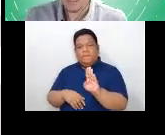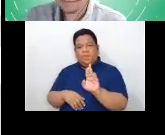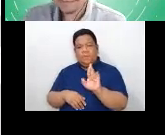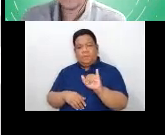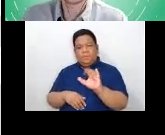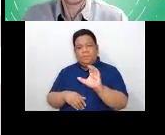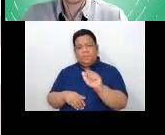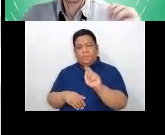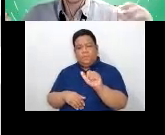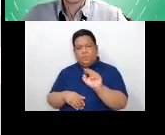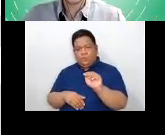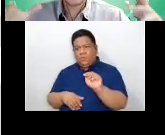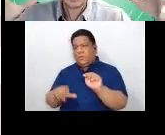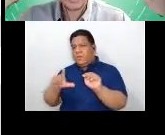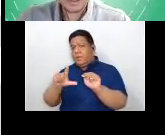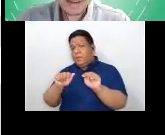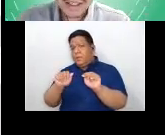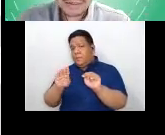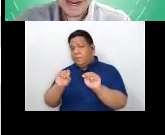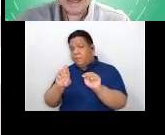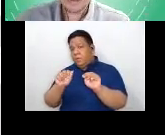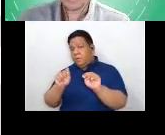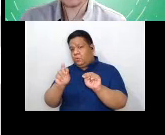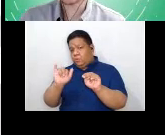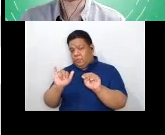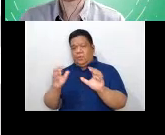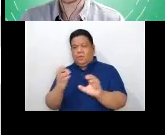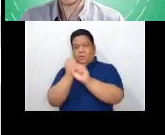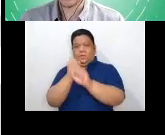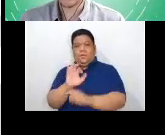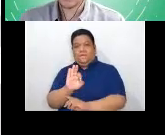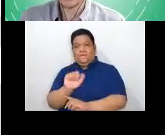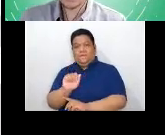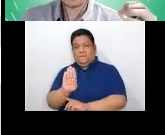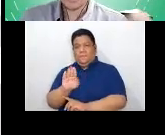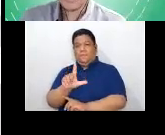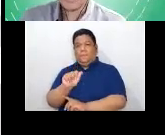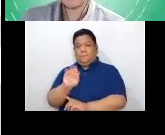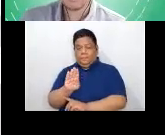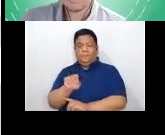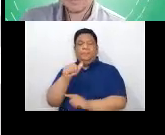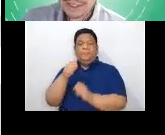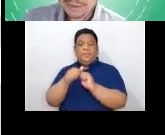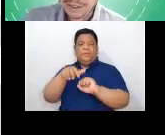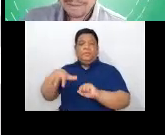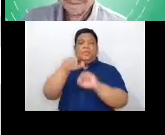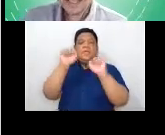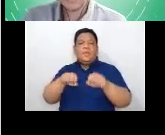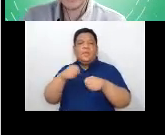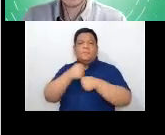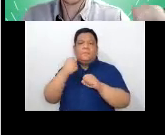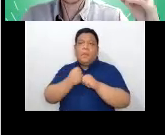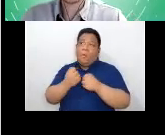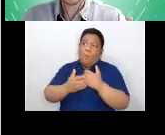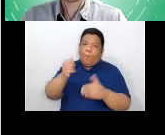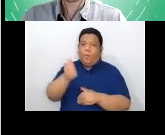Fab Lab. And the idea was that it's a space where anyone can make almost anything. But what makes a Fab Lab specific is